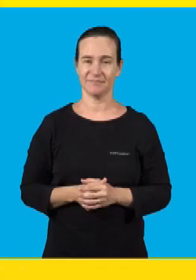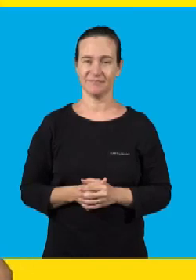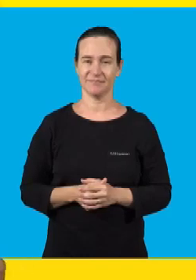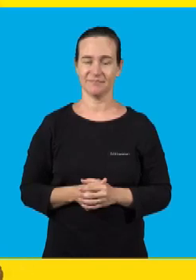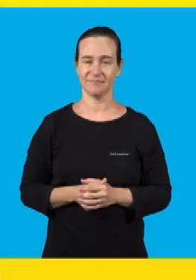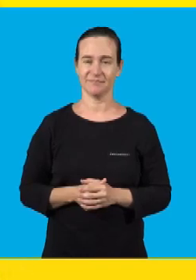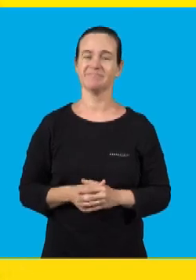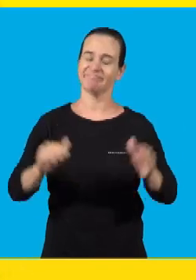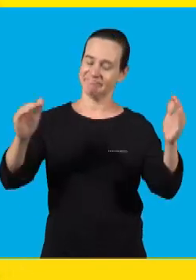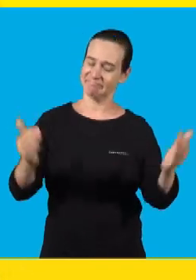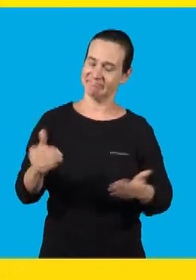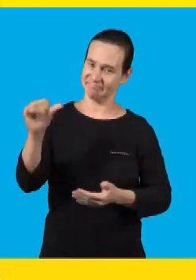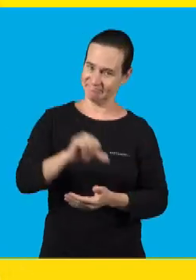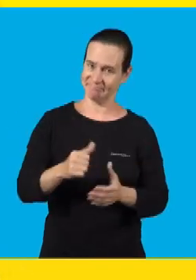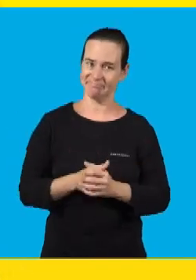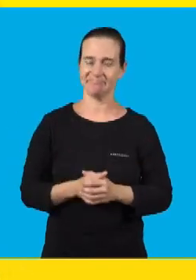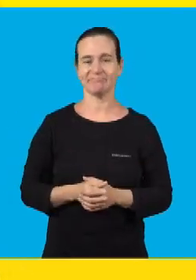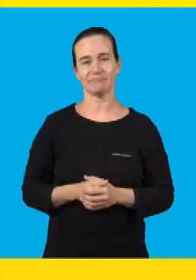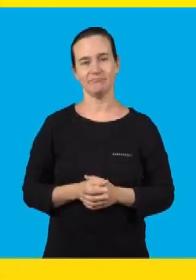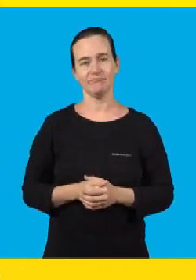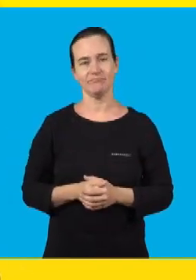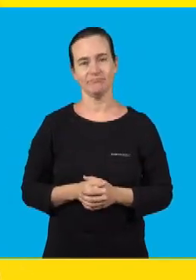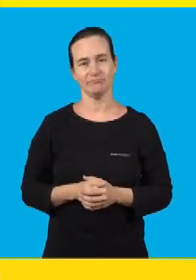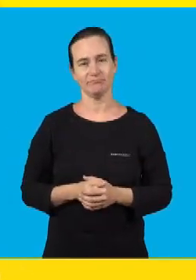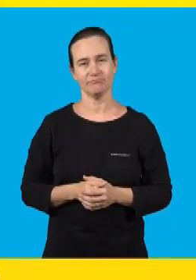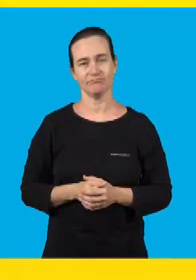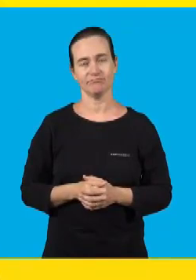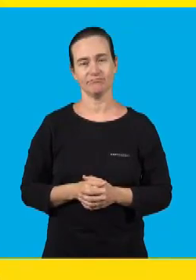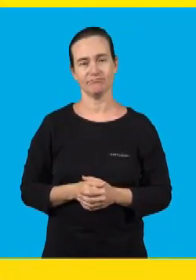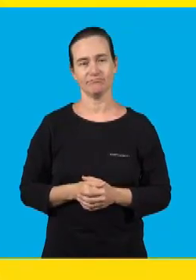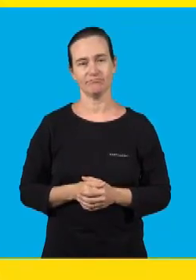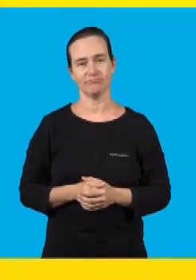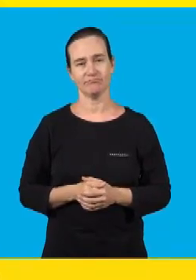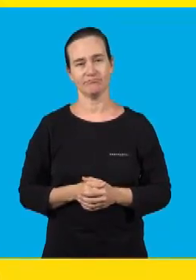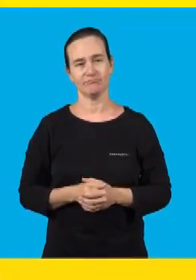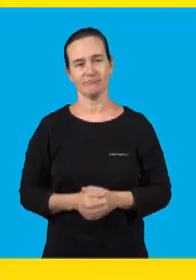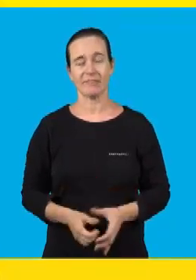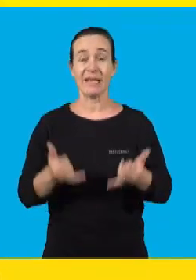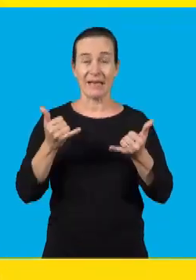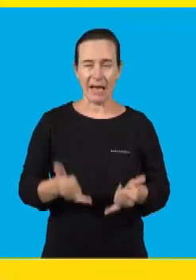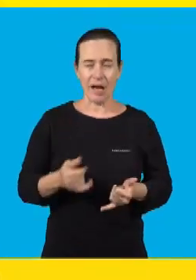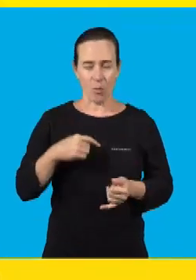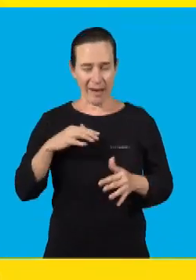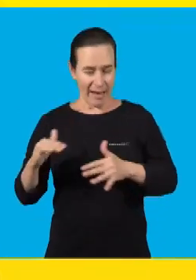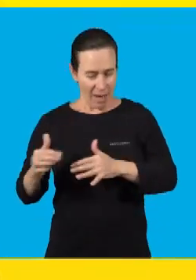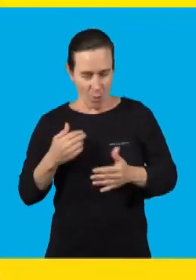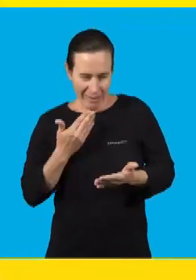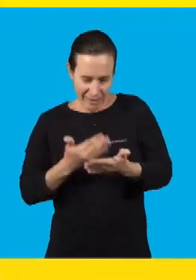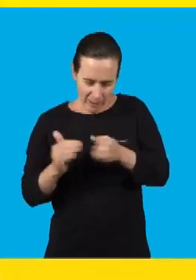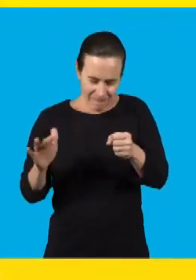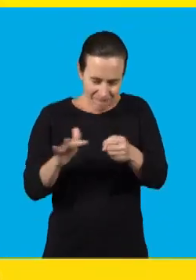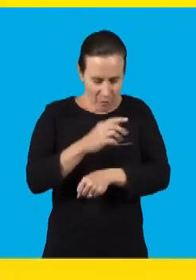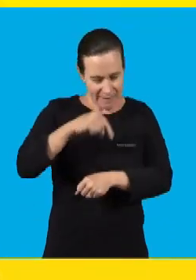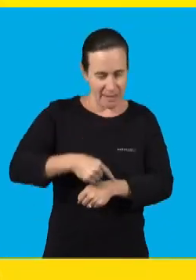Learners, welcome back from your short ad break. We will now dig into the comprehension strategies for literature, and